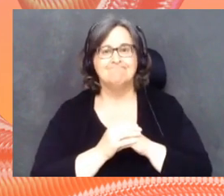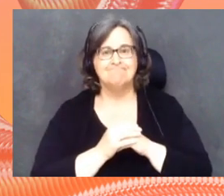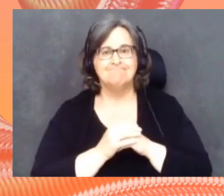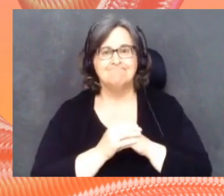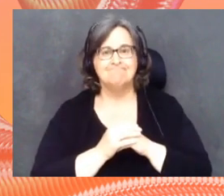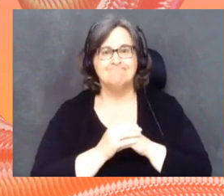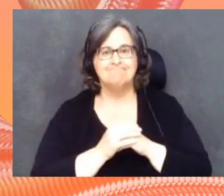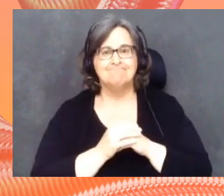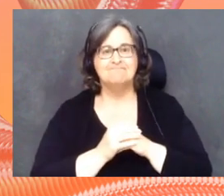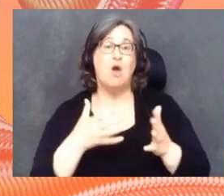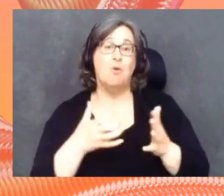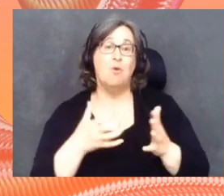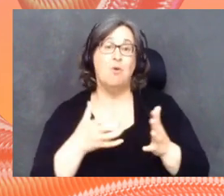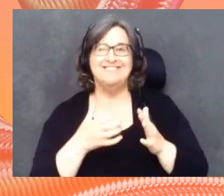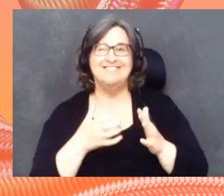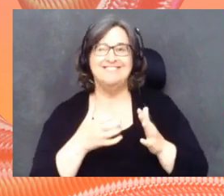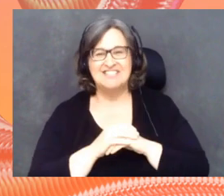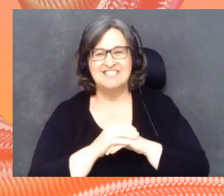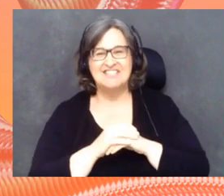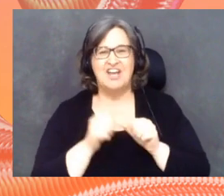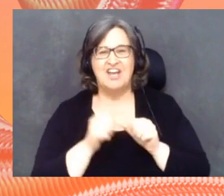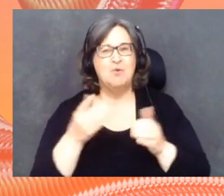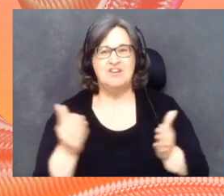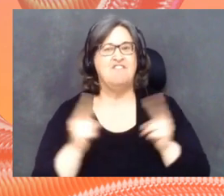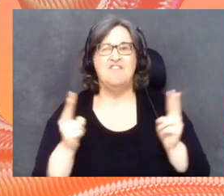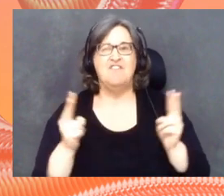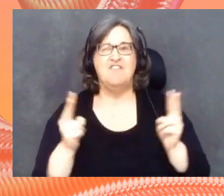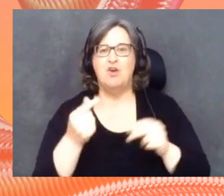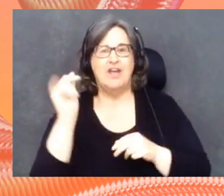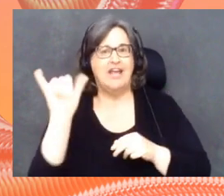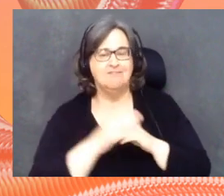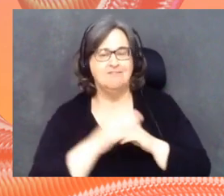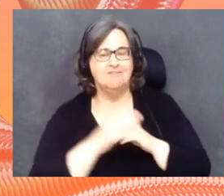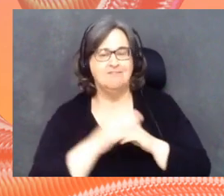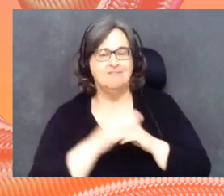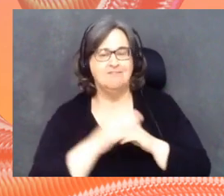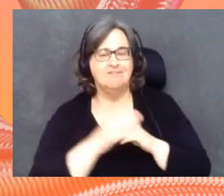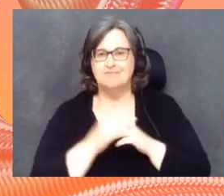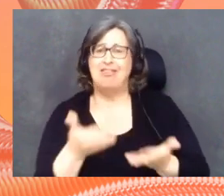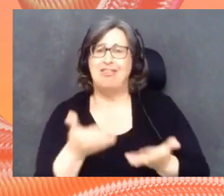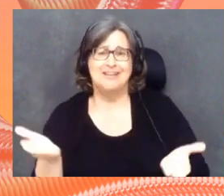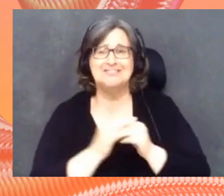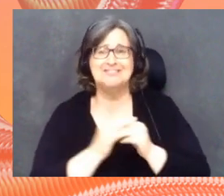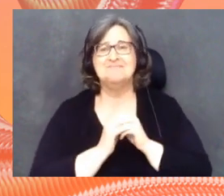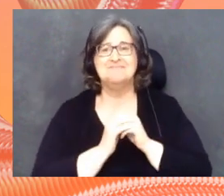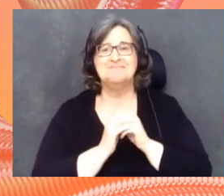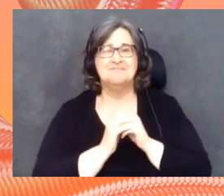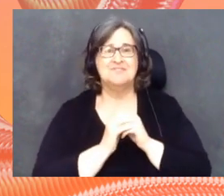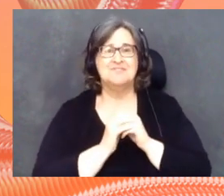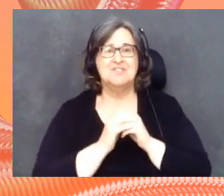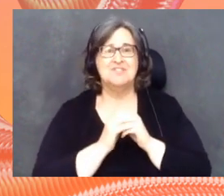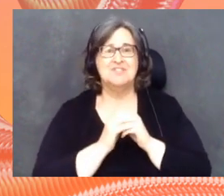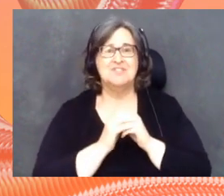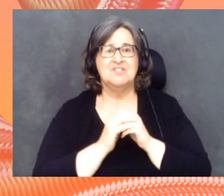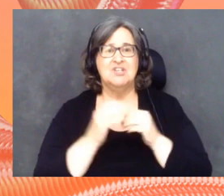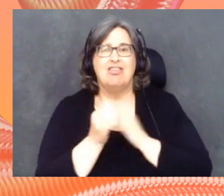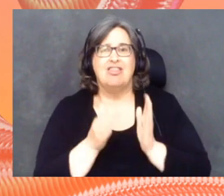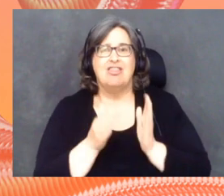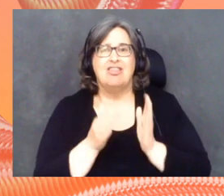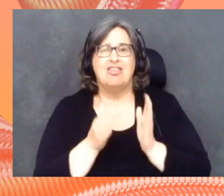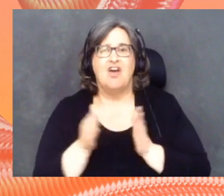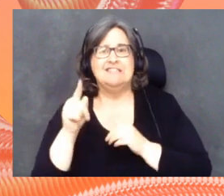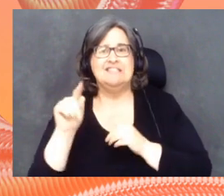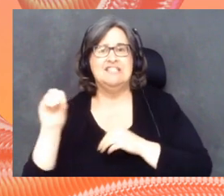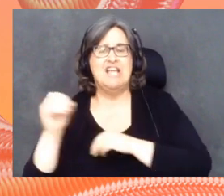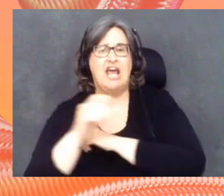like, everybody here, very gay, having gay things. That includes lovers tattoos. I feel like this is a unique thing